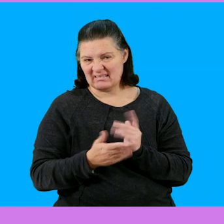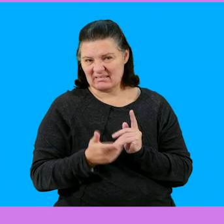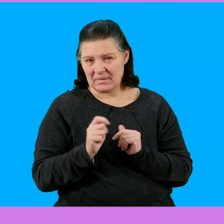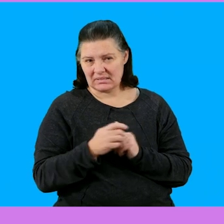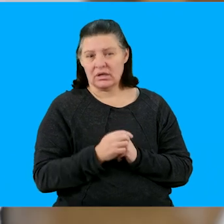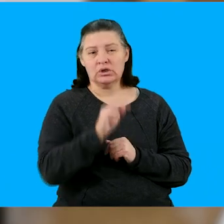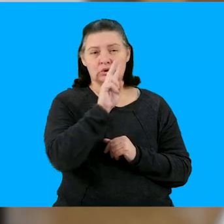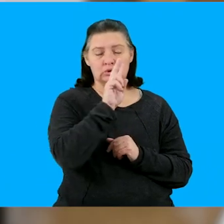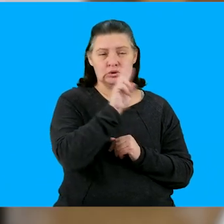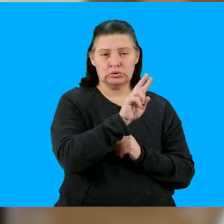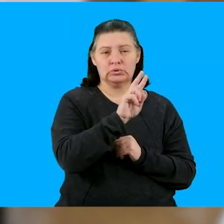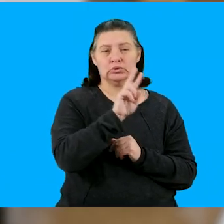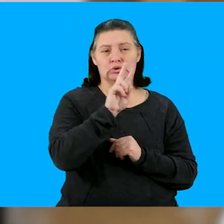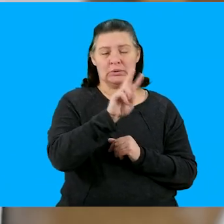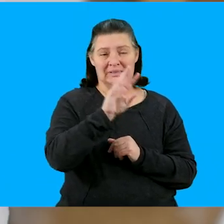loan period,